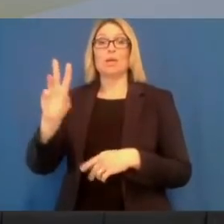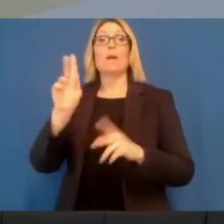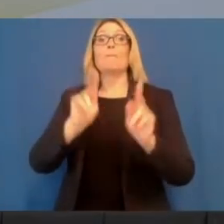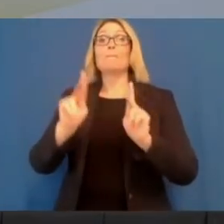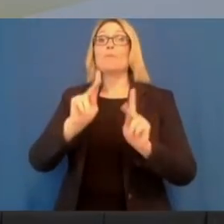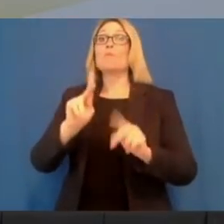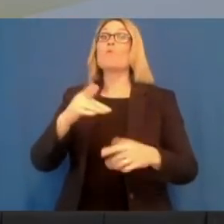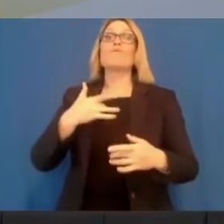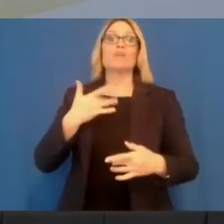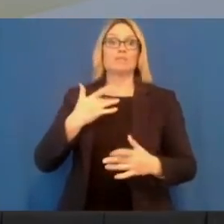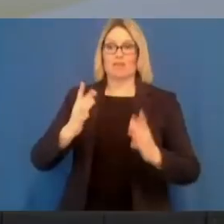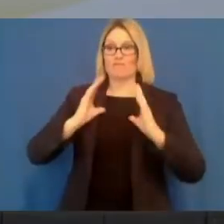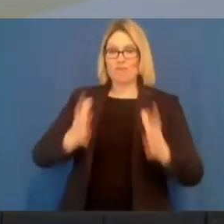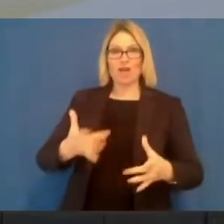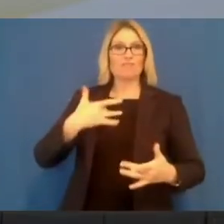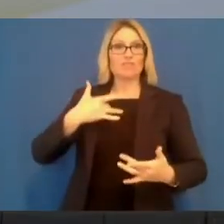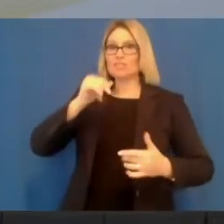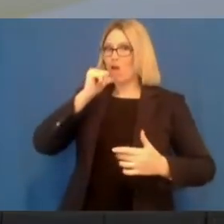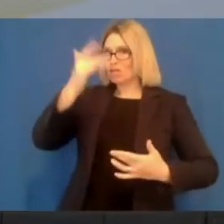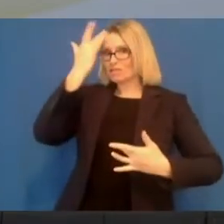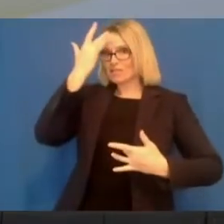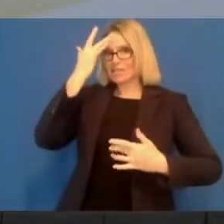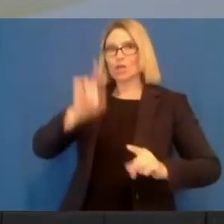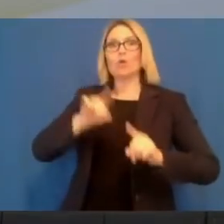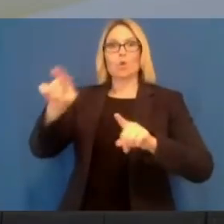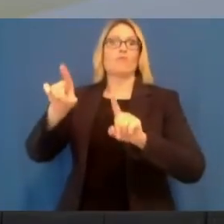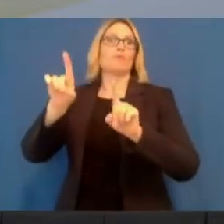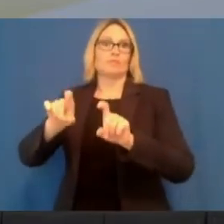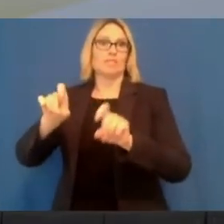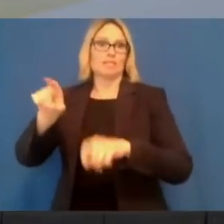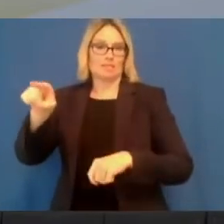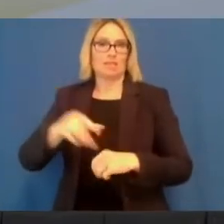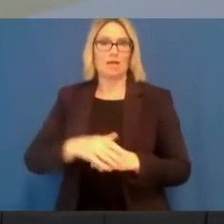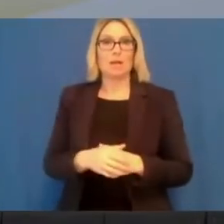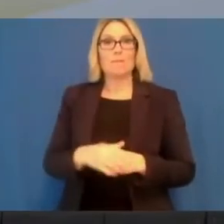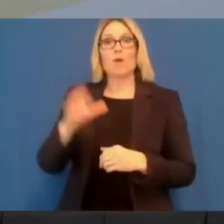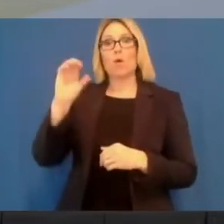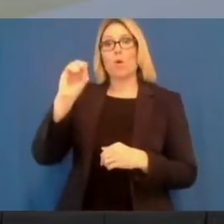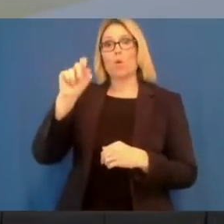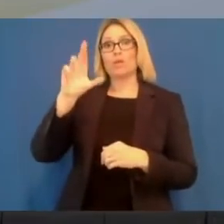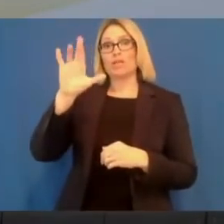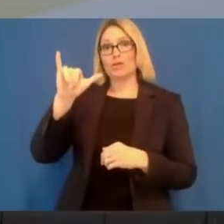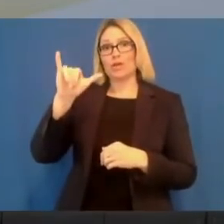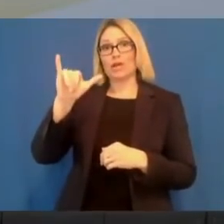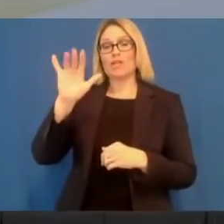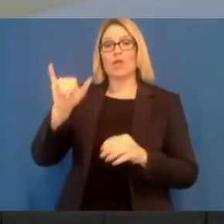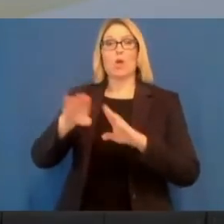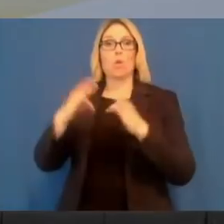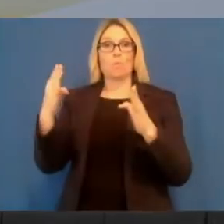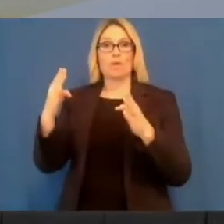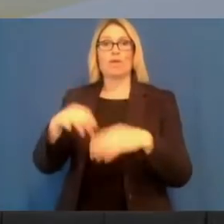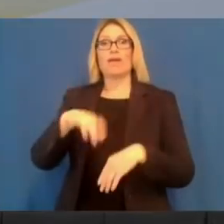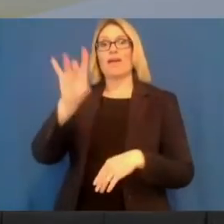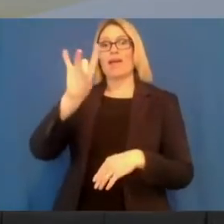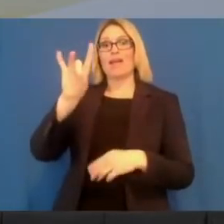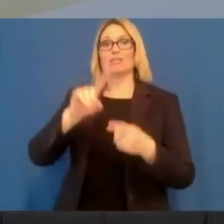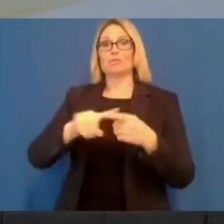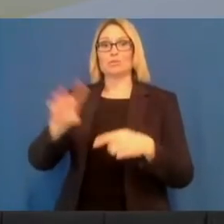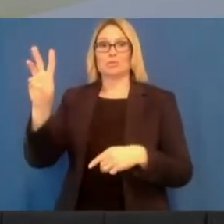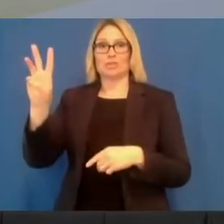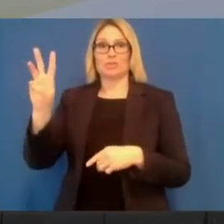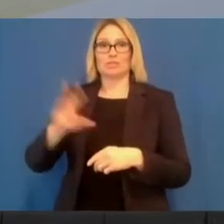have symptoms of COVID-19. And the O'Leary Clinic at the O'Leary Health Centre is also open tomorrow from 8 a.m. to 6